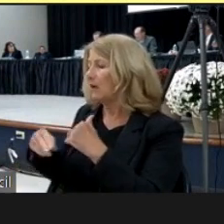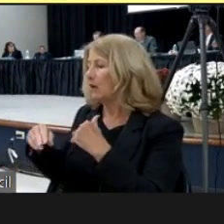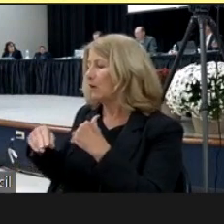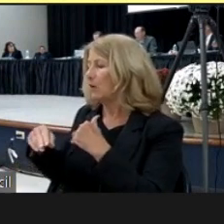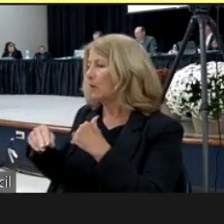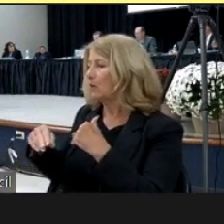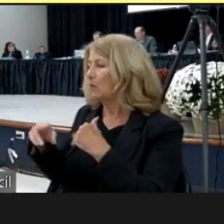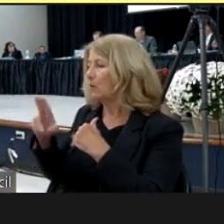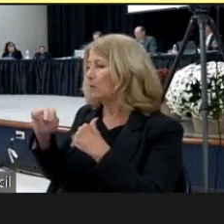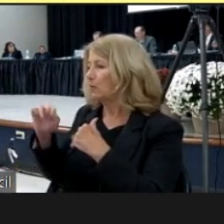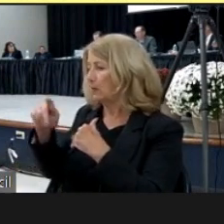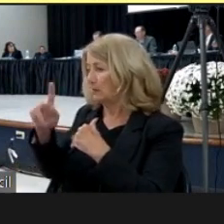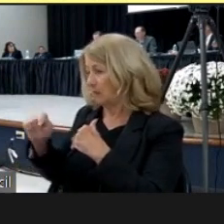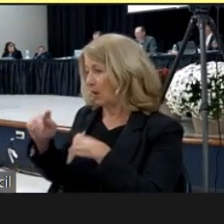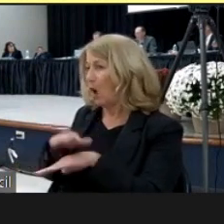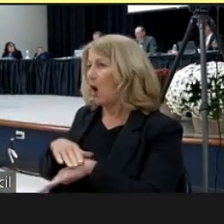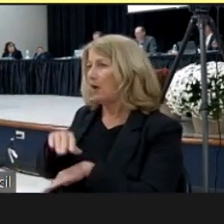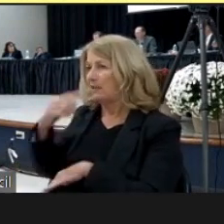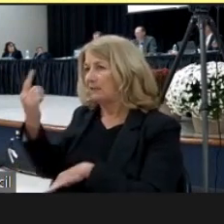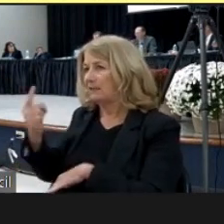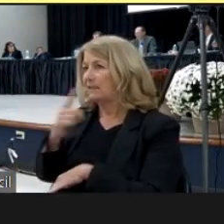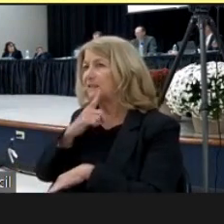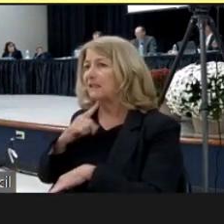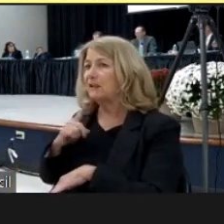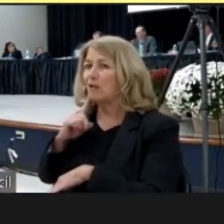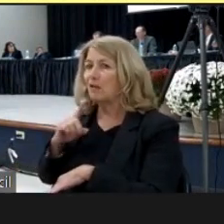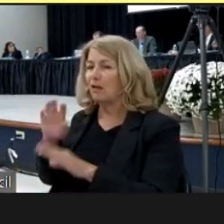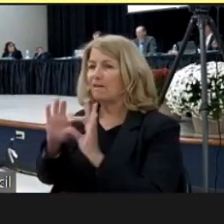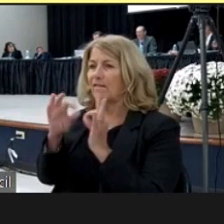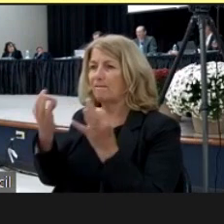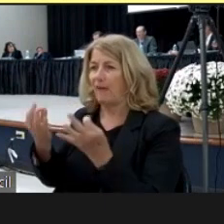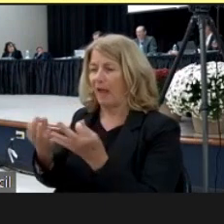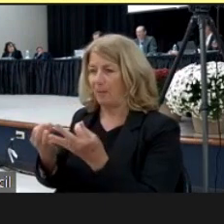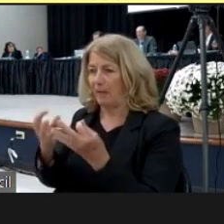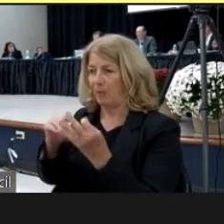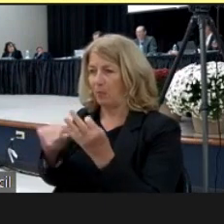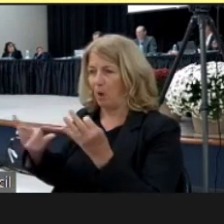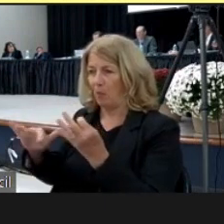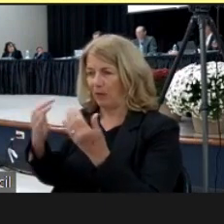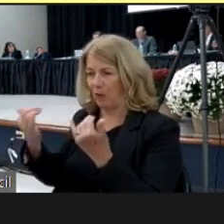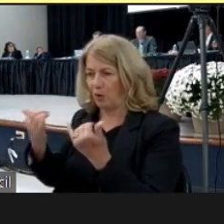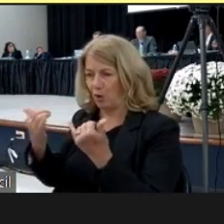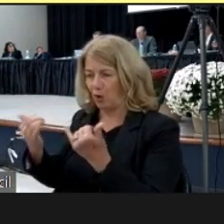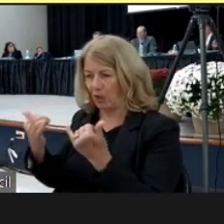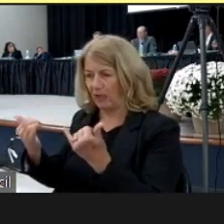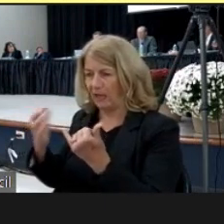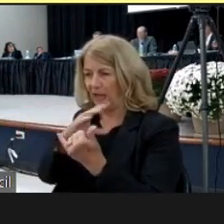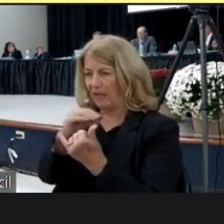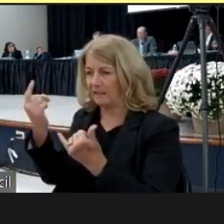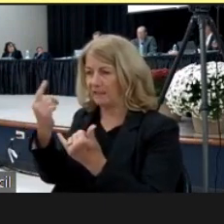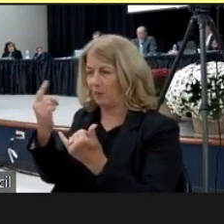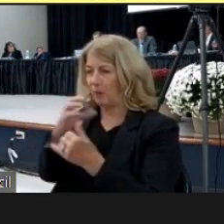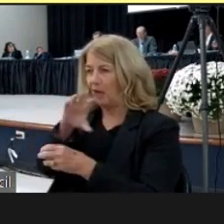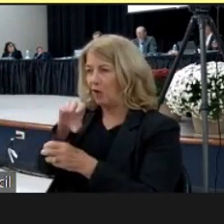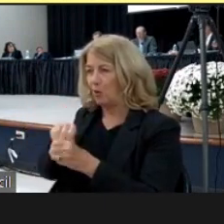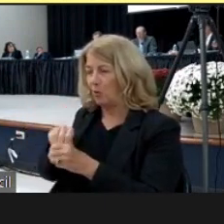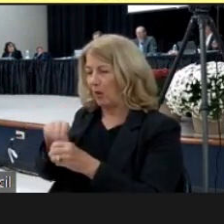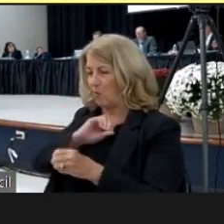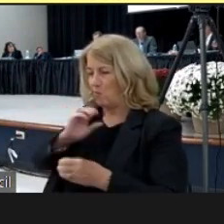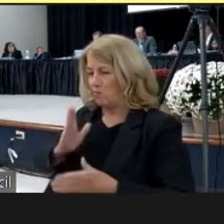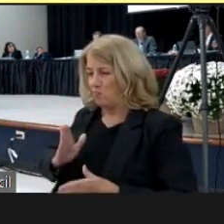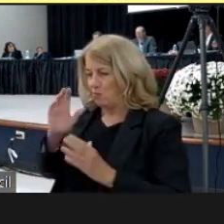on your single family residence property currently, and someone, including the owner, can live